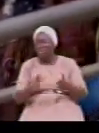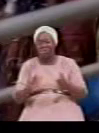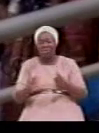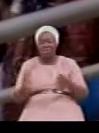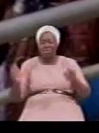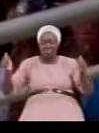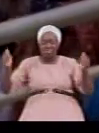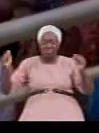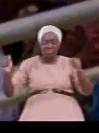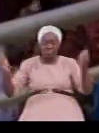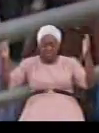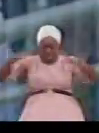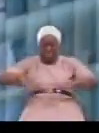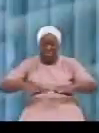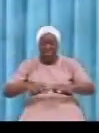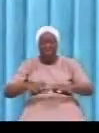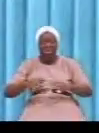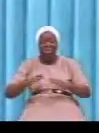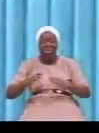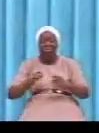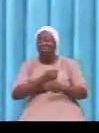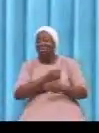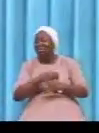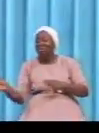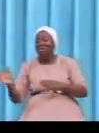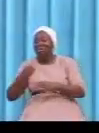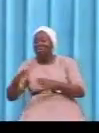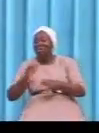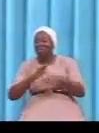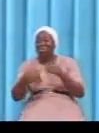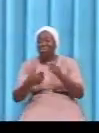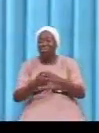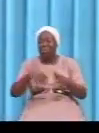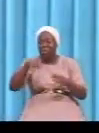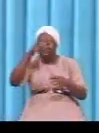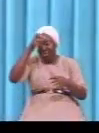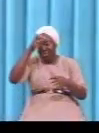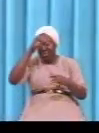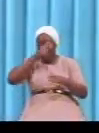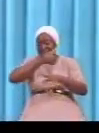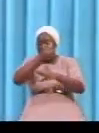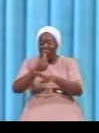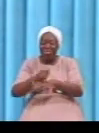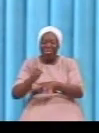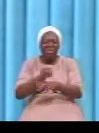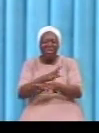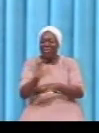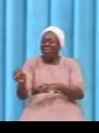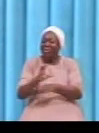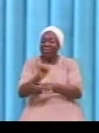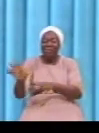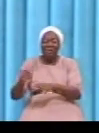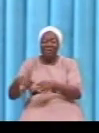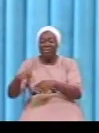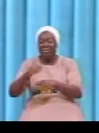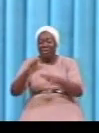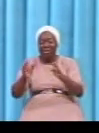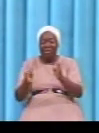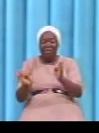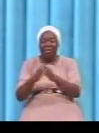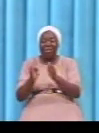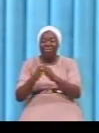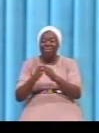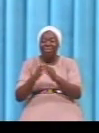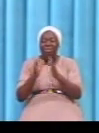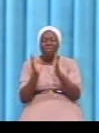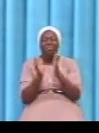down stronghold, cast down satanic demonic altars, scatter their gathering. Open your